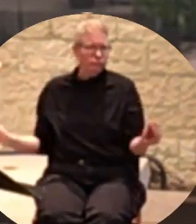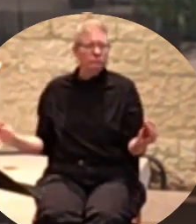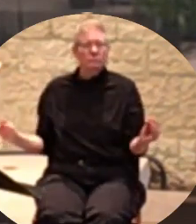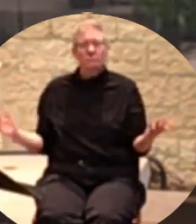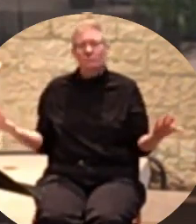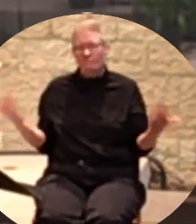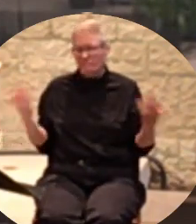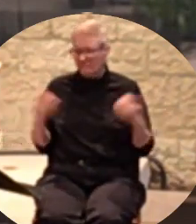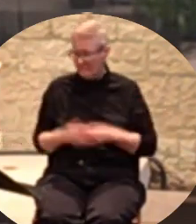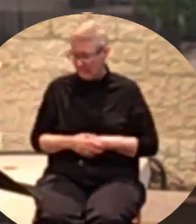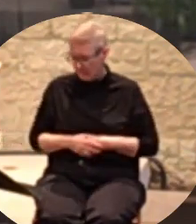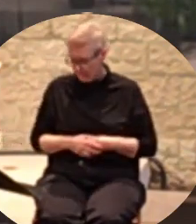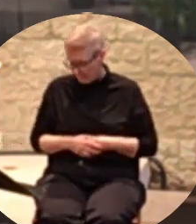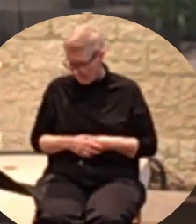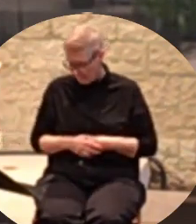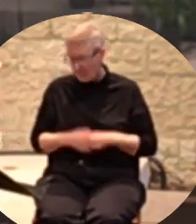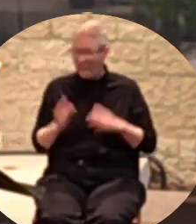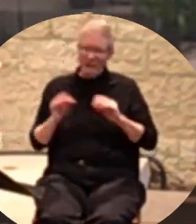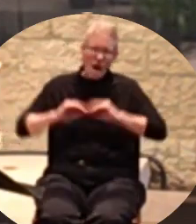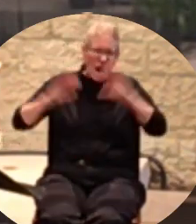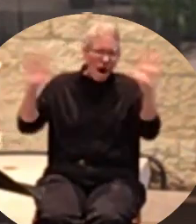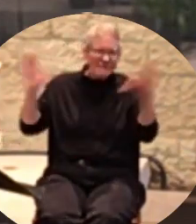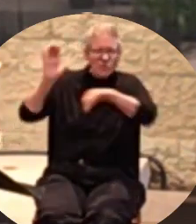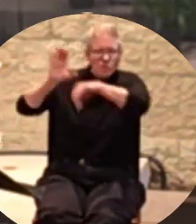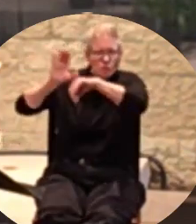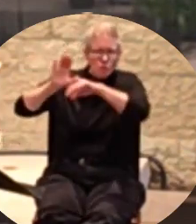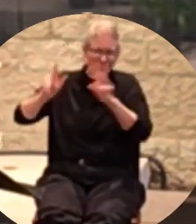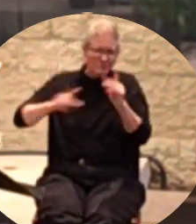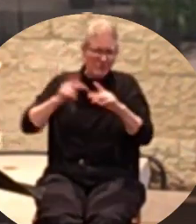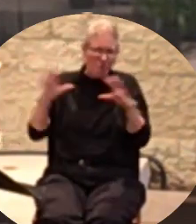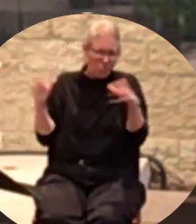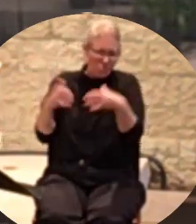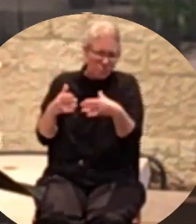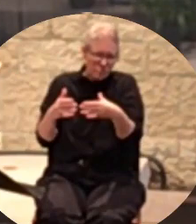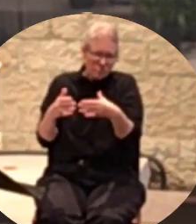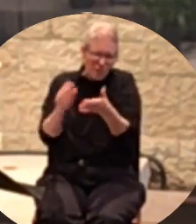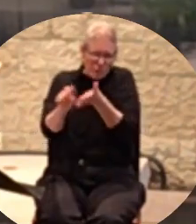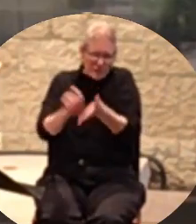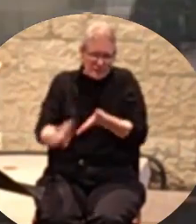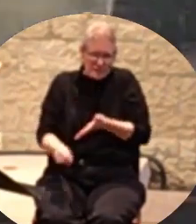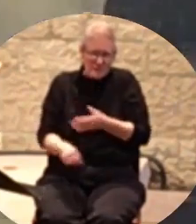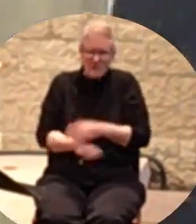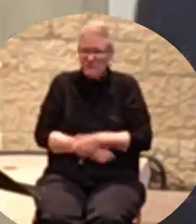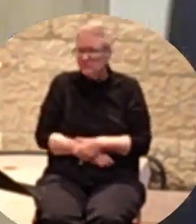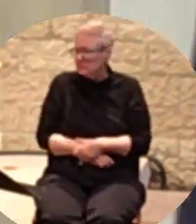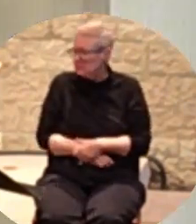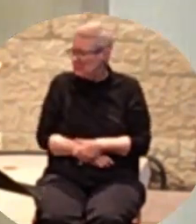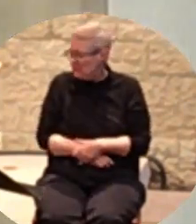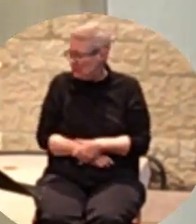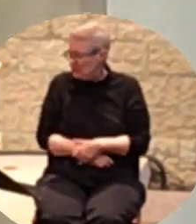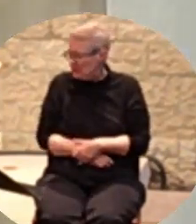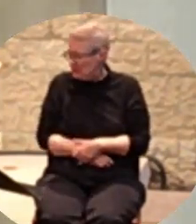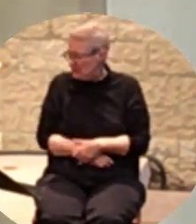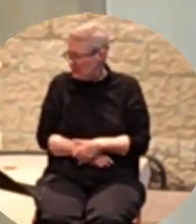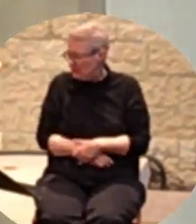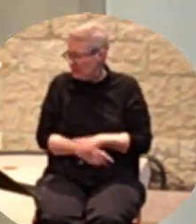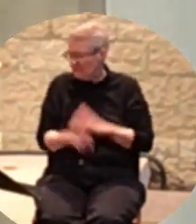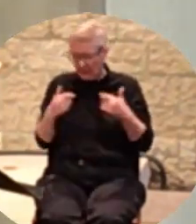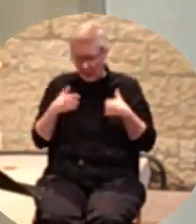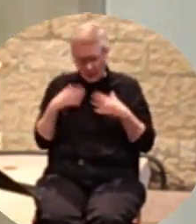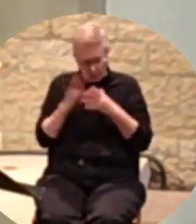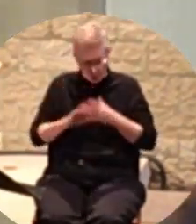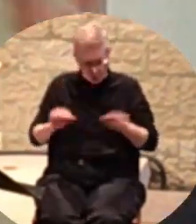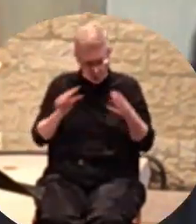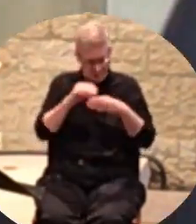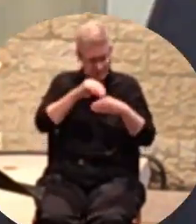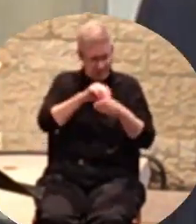the church, the authorities of the church. And what they did is they picked up the stories in Matthew,